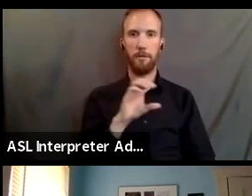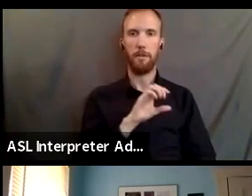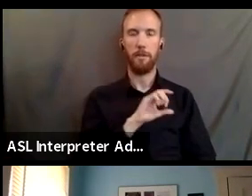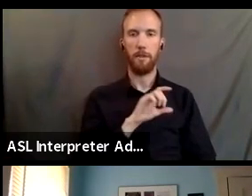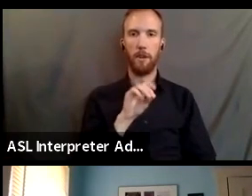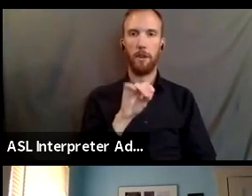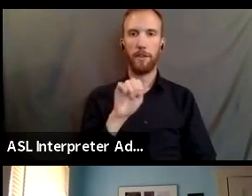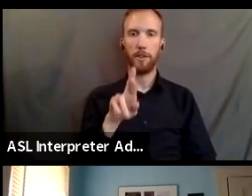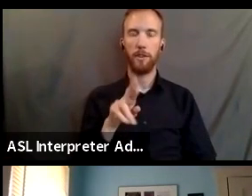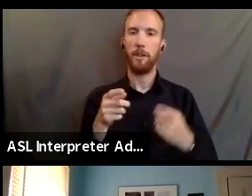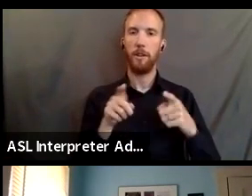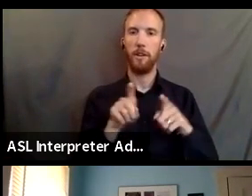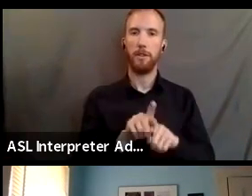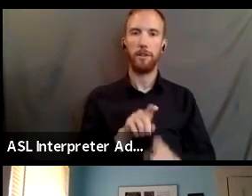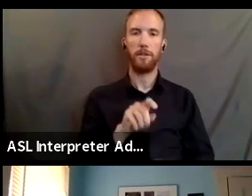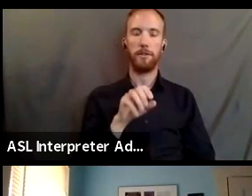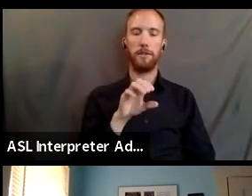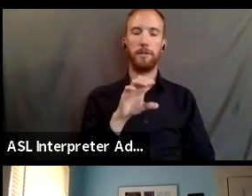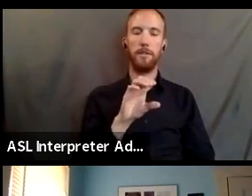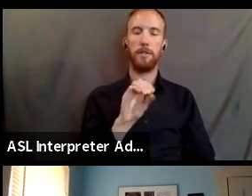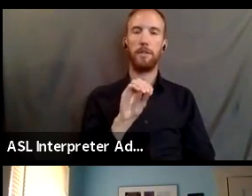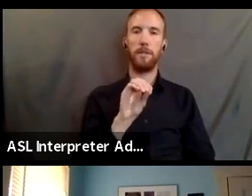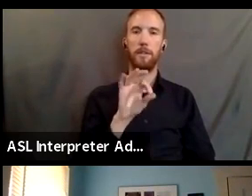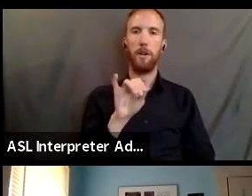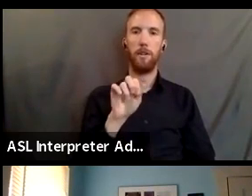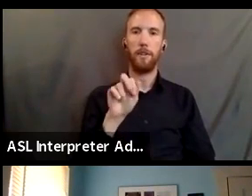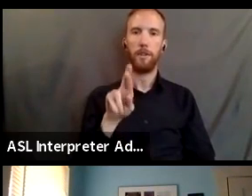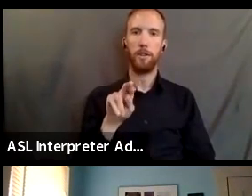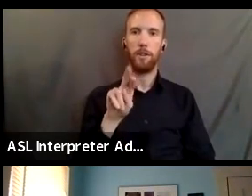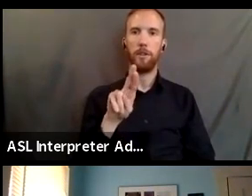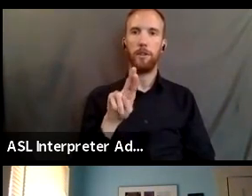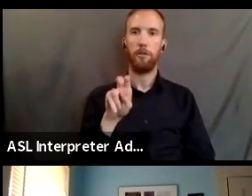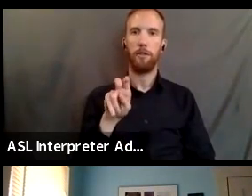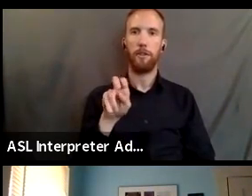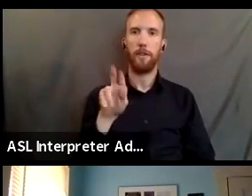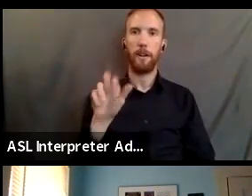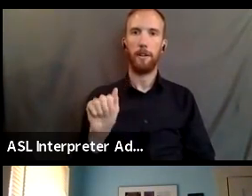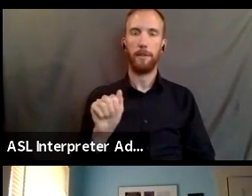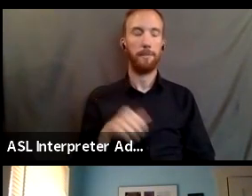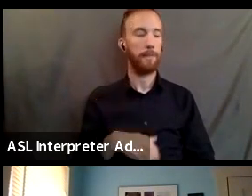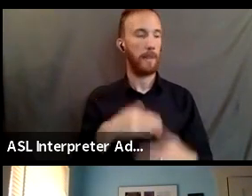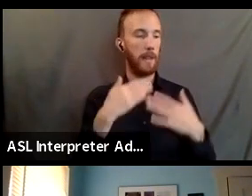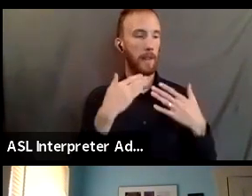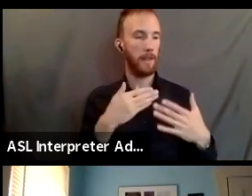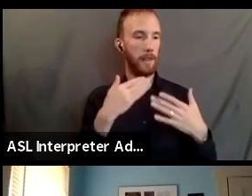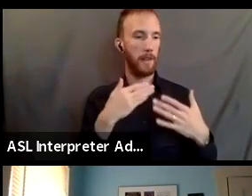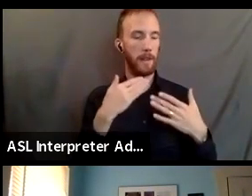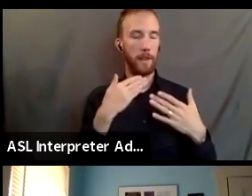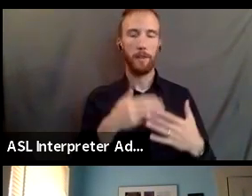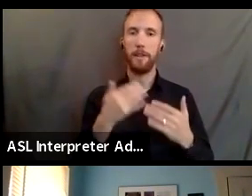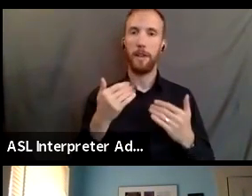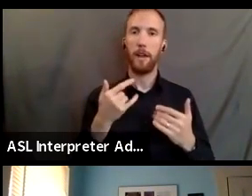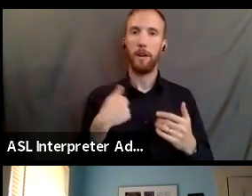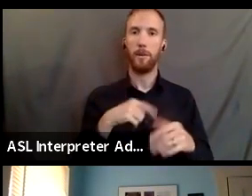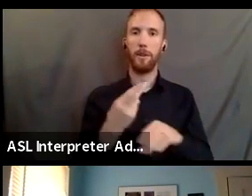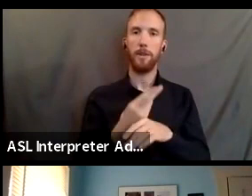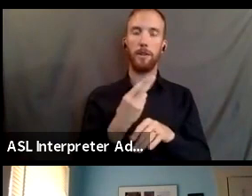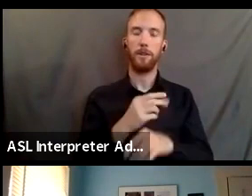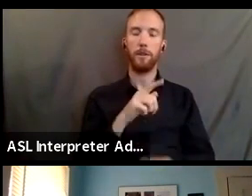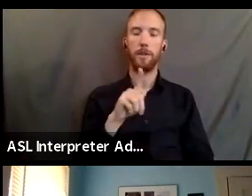rivera thank you thank you well we are on zoom for this month's